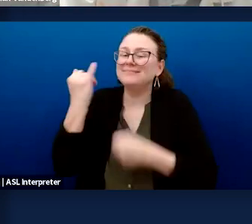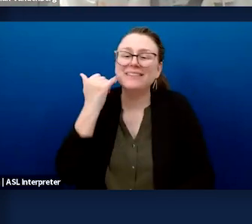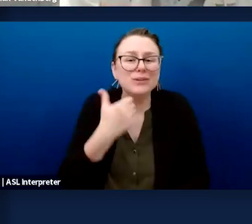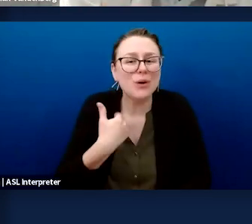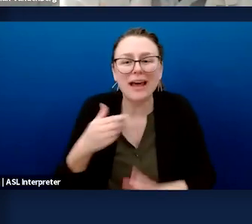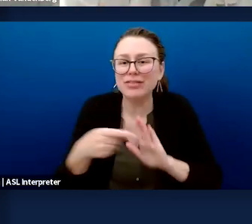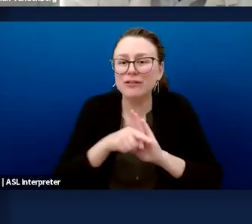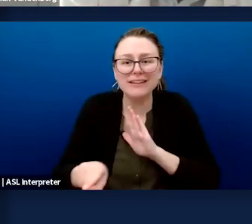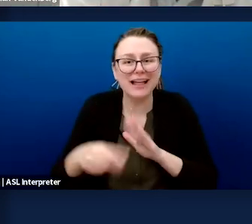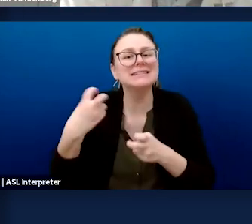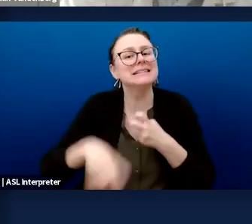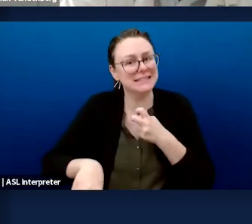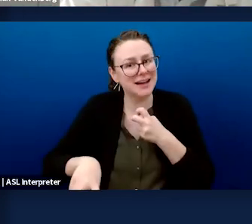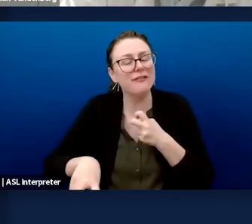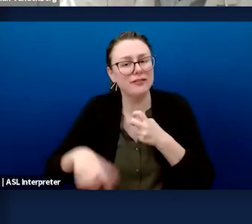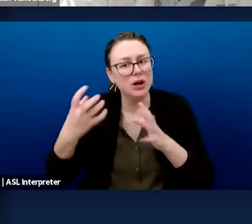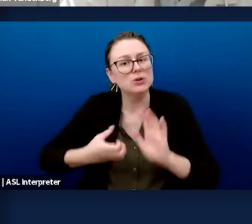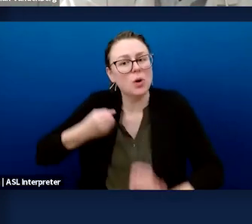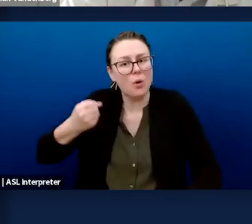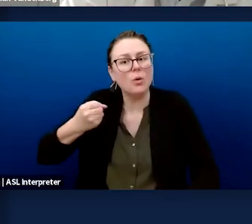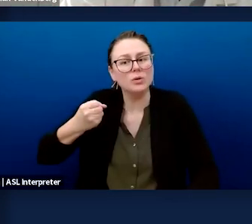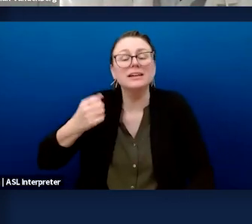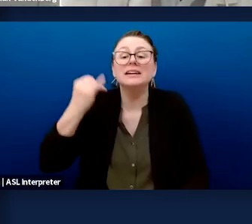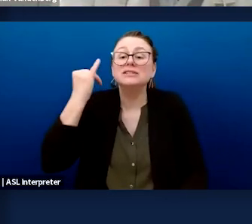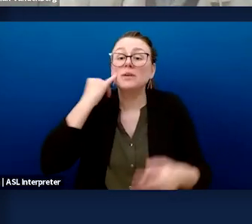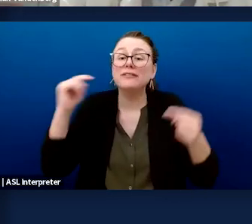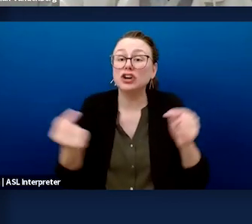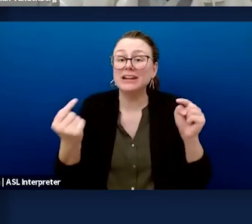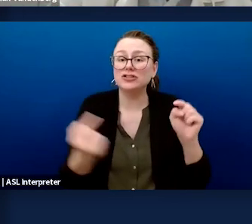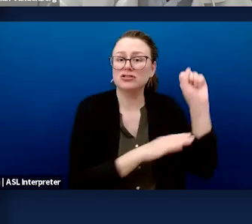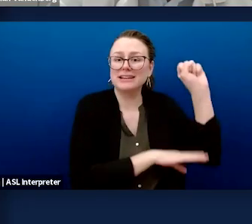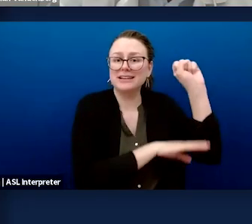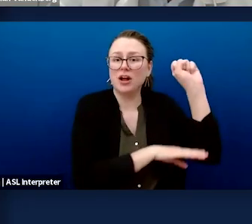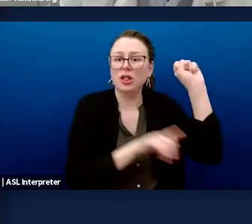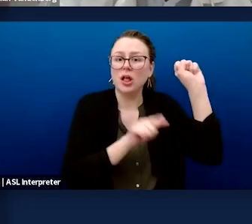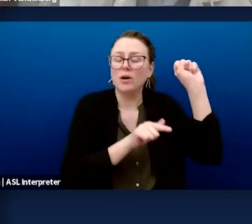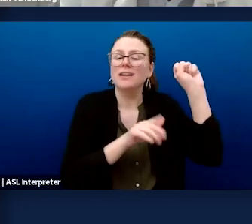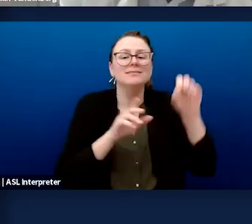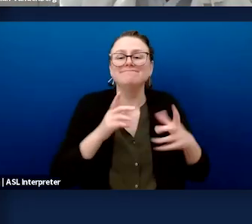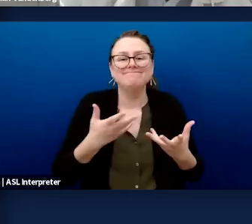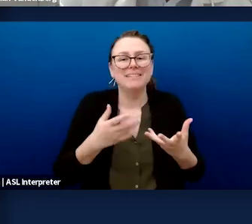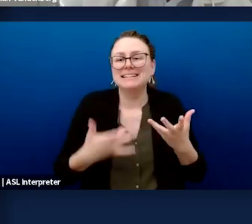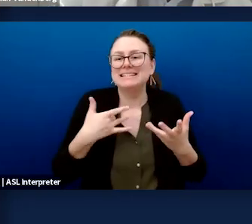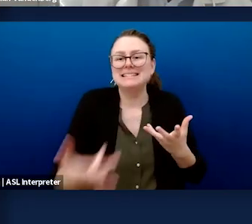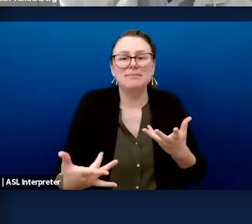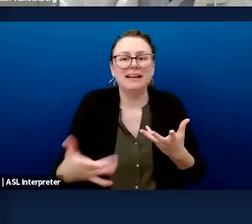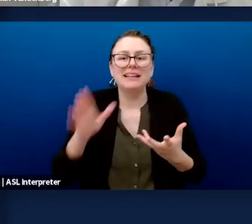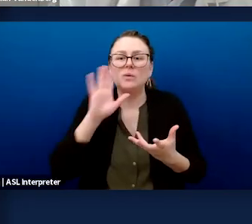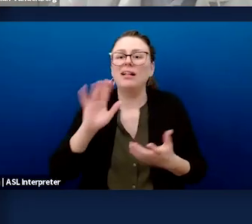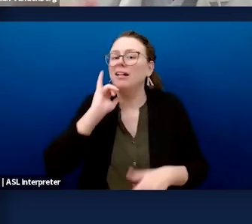those areflexic, or the lower level injuries, have a harder time holding things in, and they can sometimes